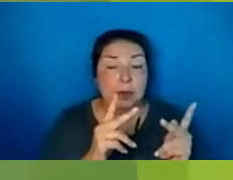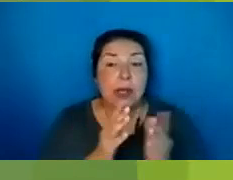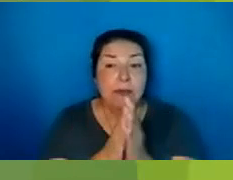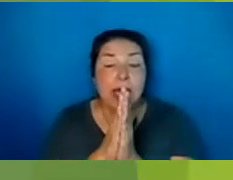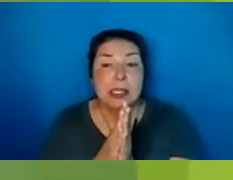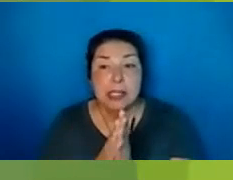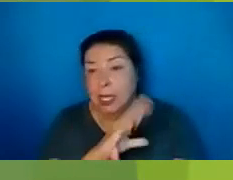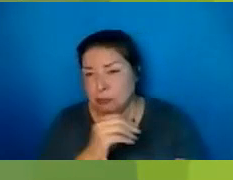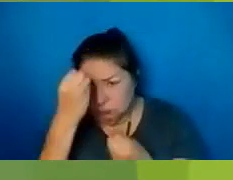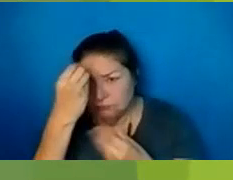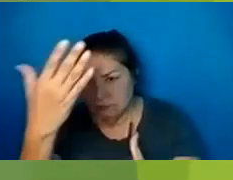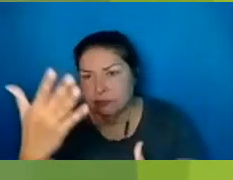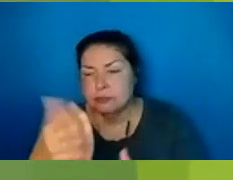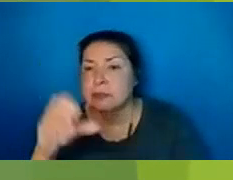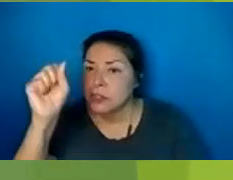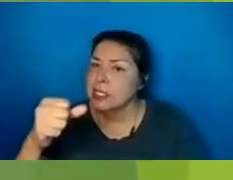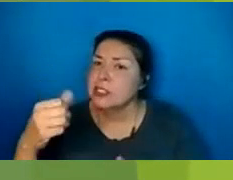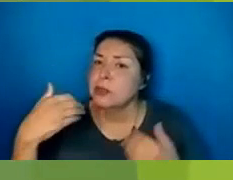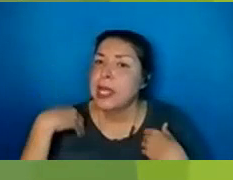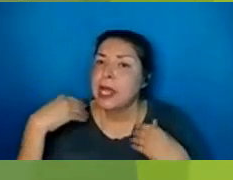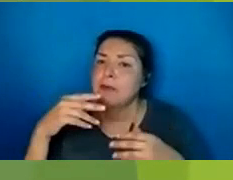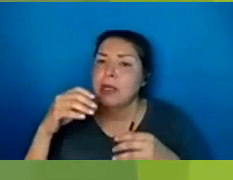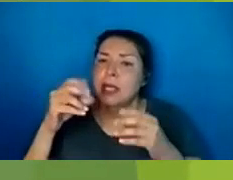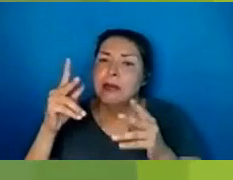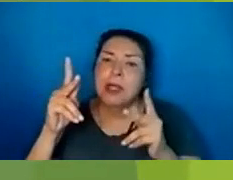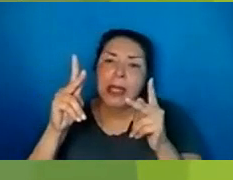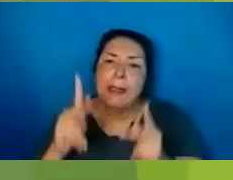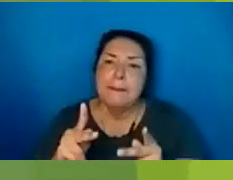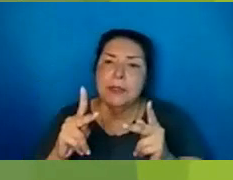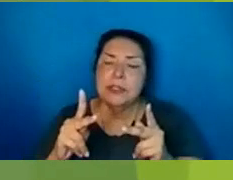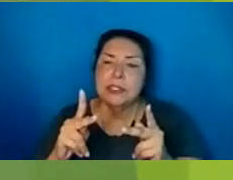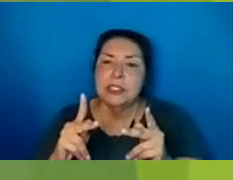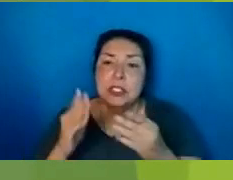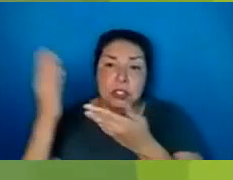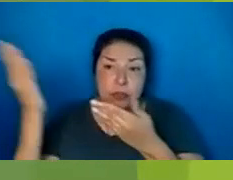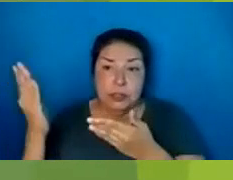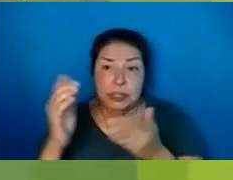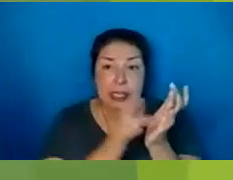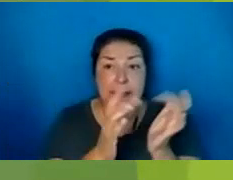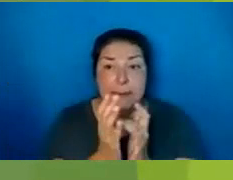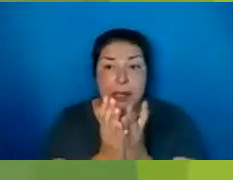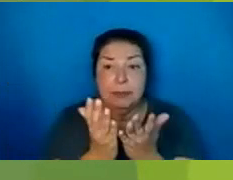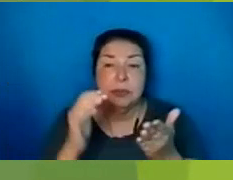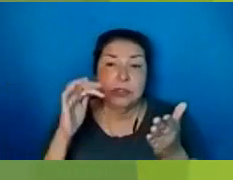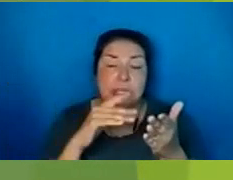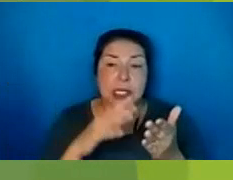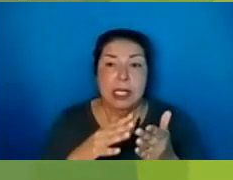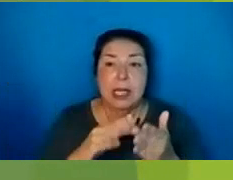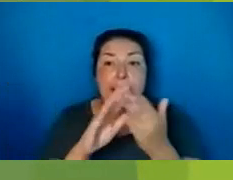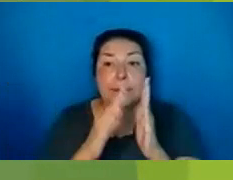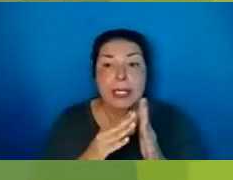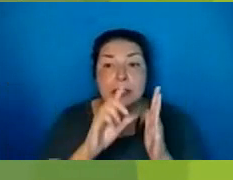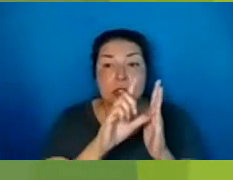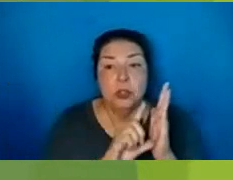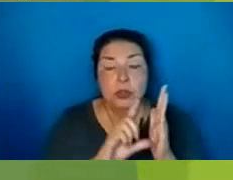again, that yes, we do have in-person services and Bible studies. At Peace Lutheran Church, we worship at 9 and 11